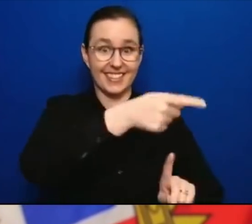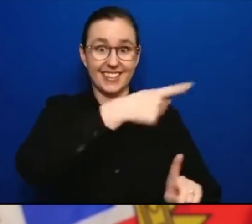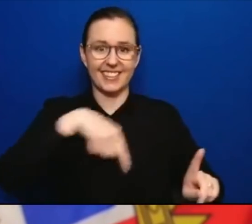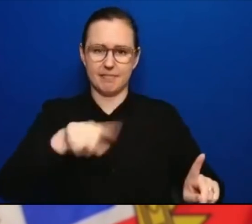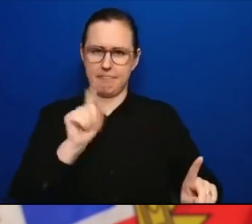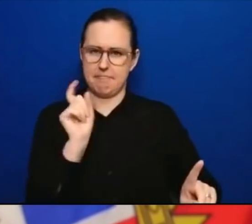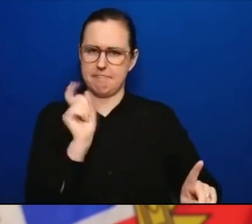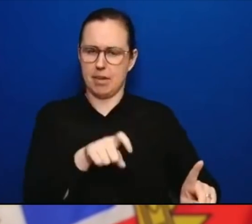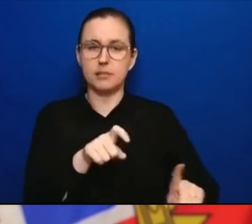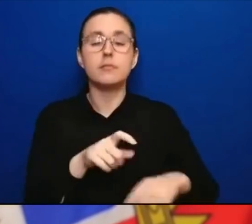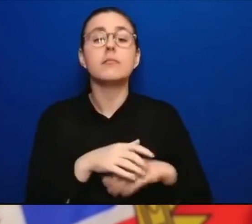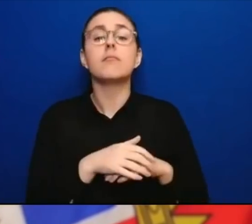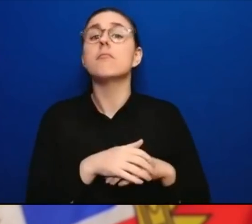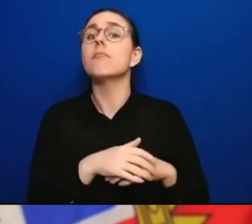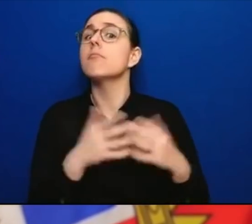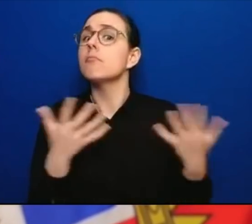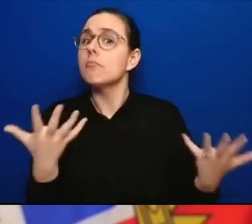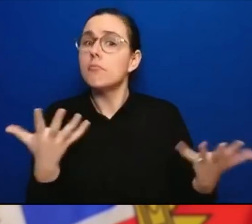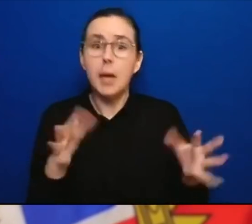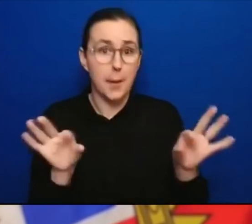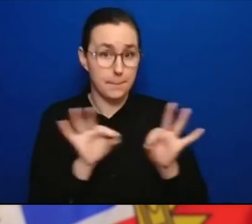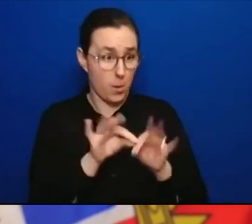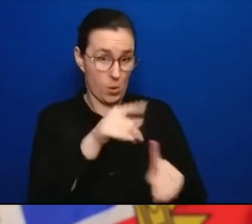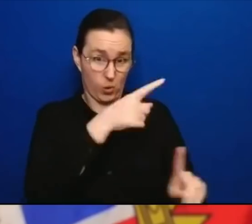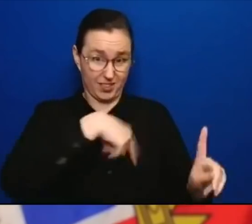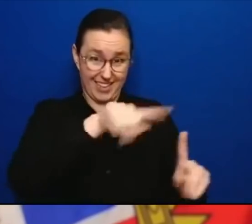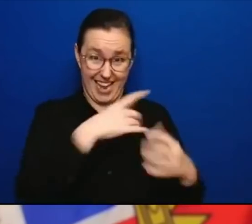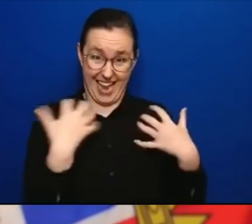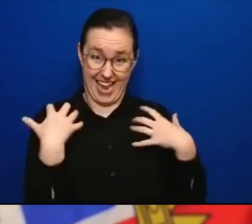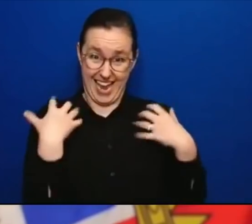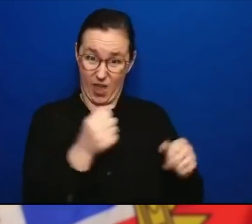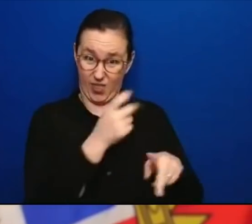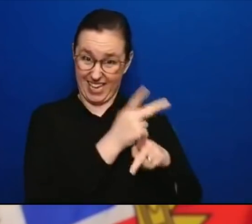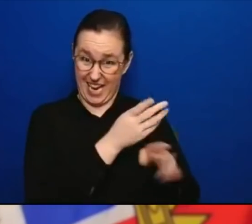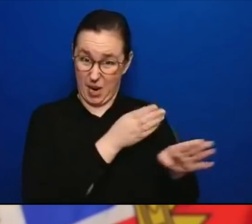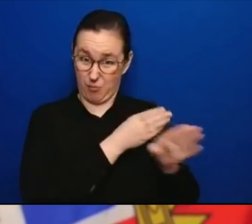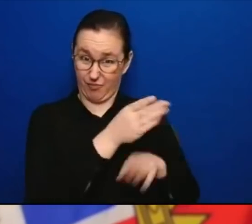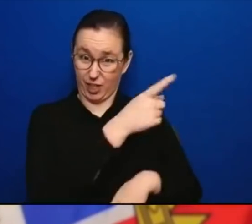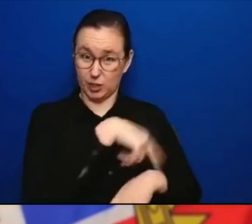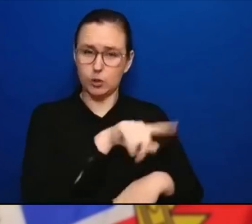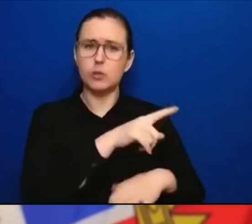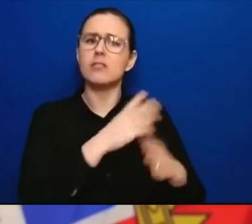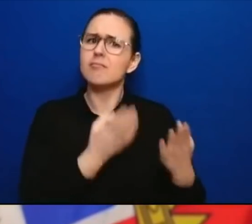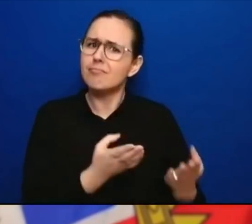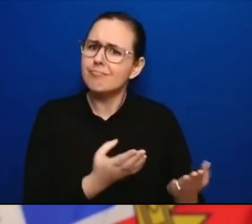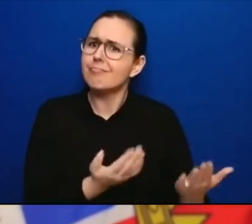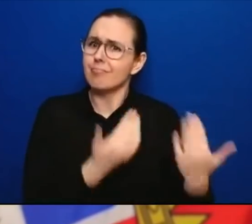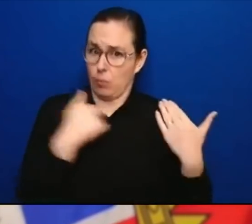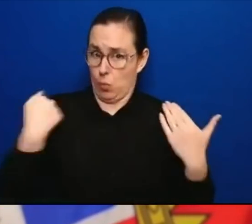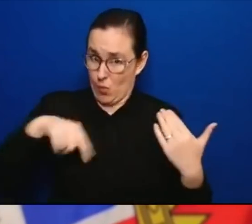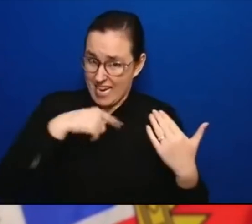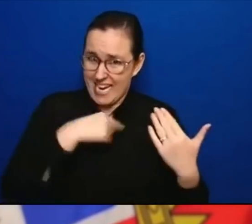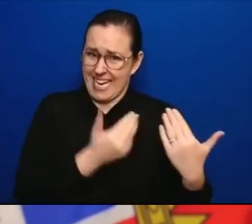healthcare professionals doing everything we can, and it is our obligation to make sure that we're taking all of the measures